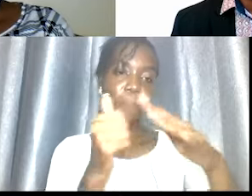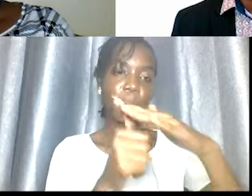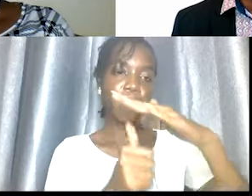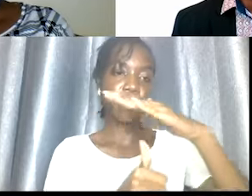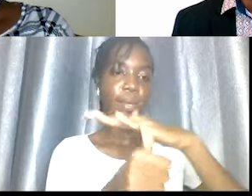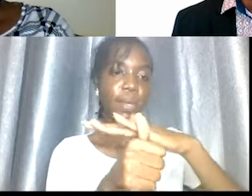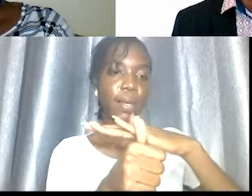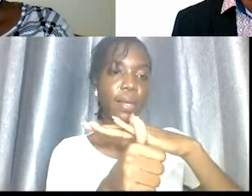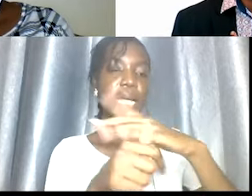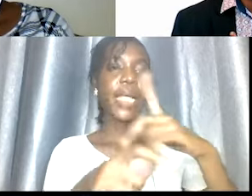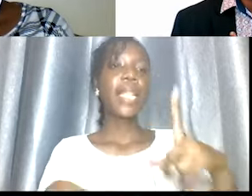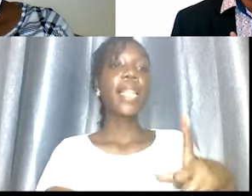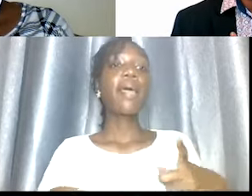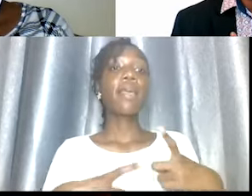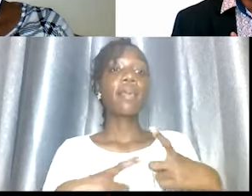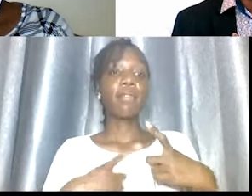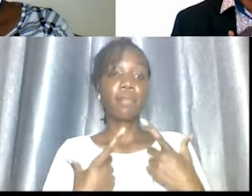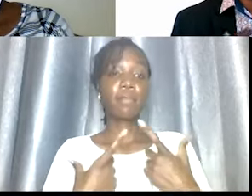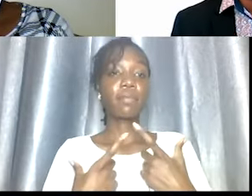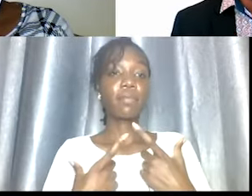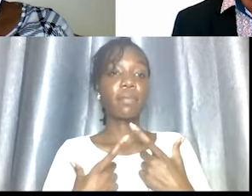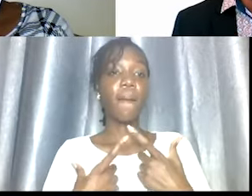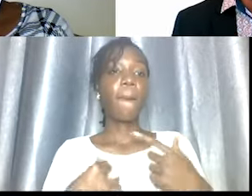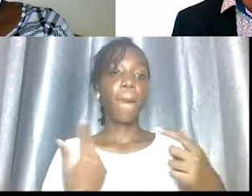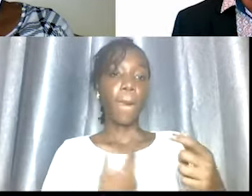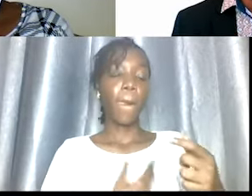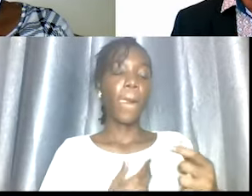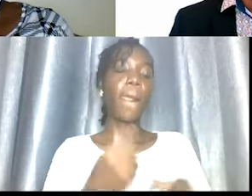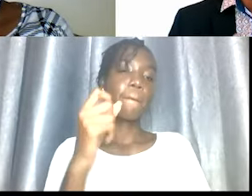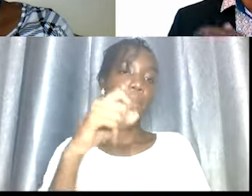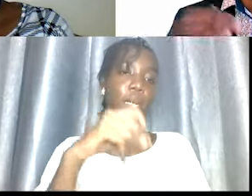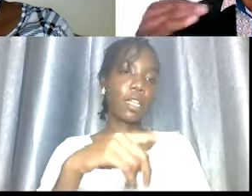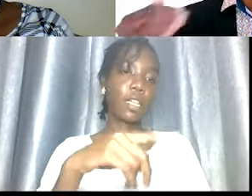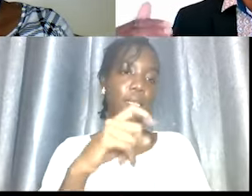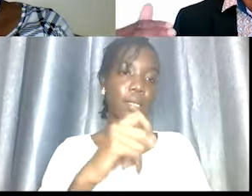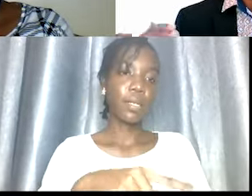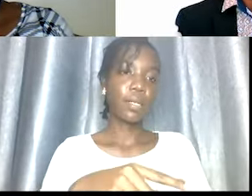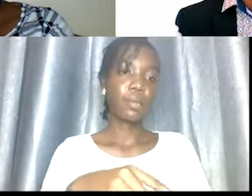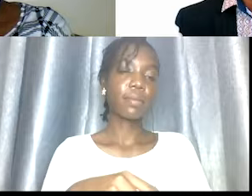life, we are to be planting seeds for those who are to